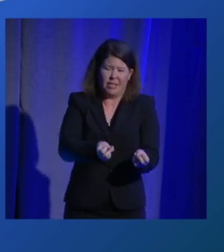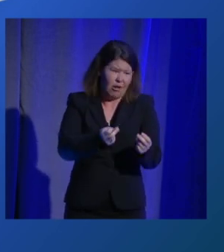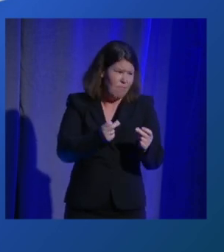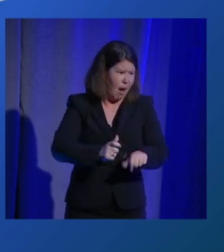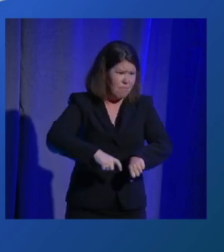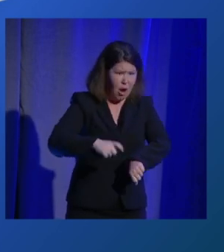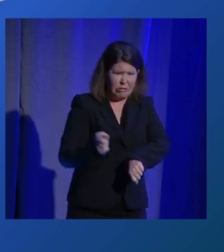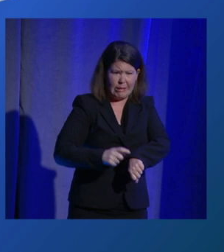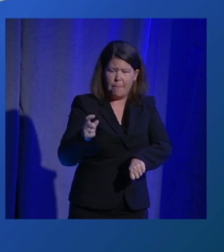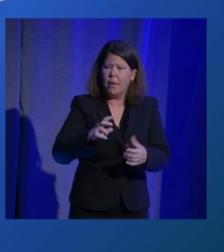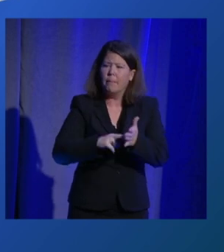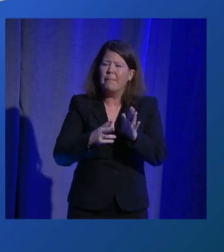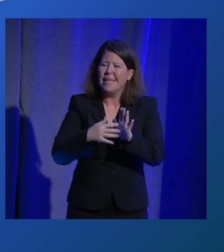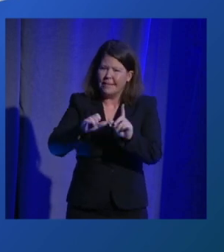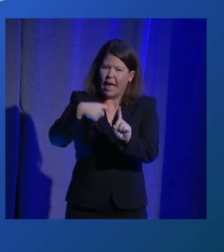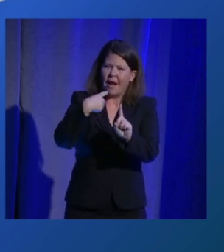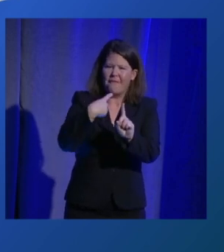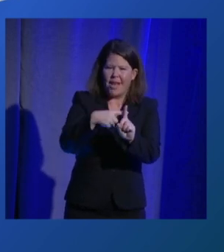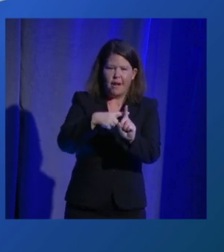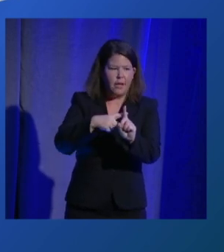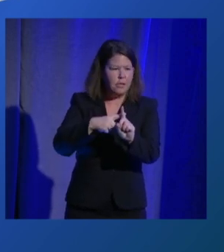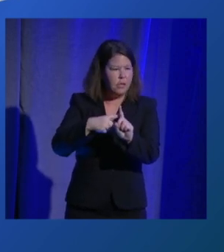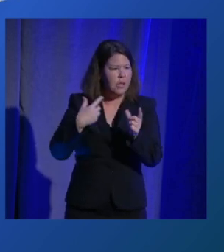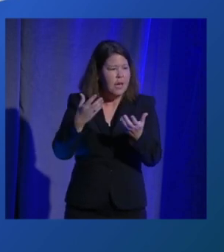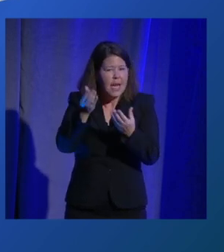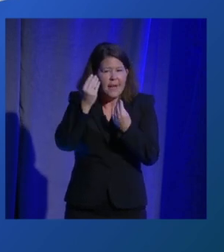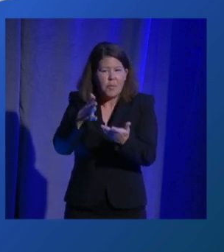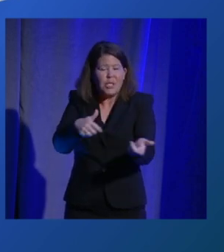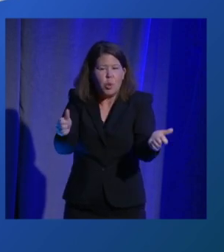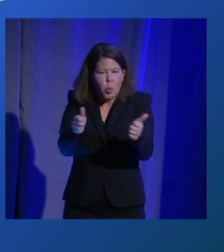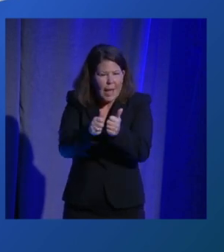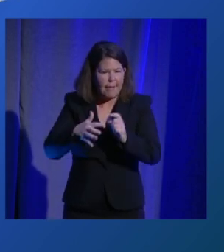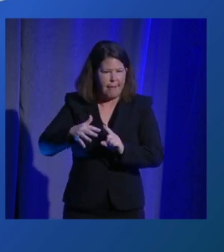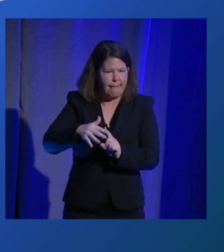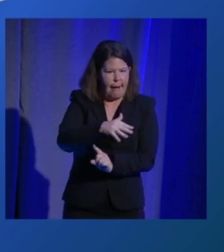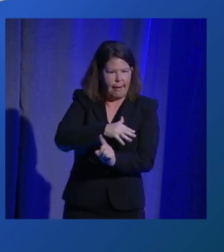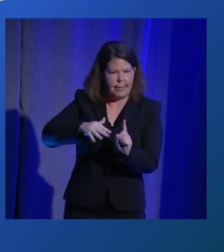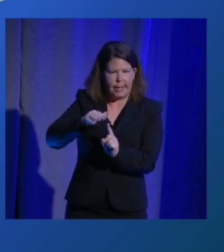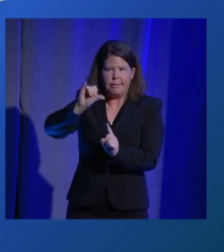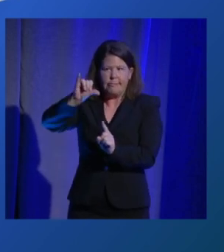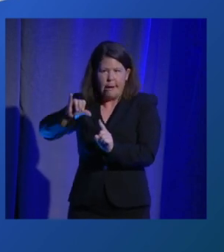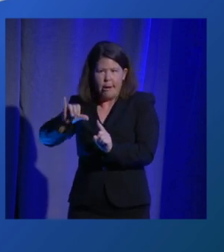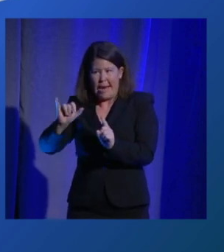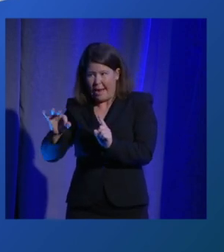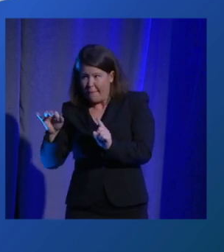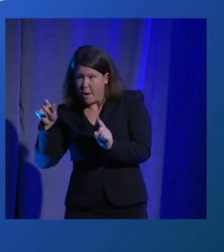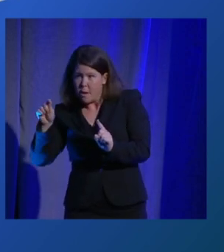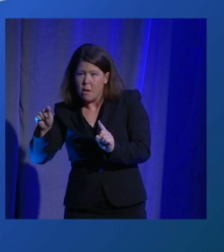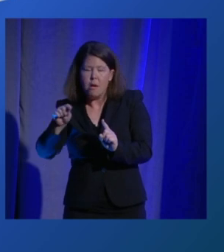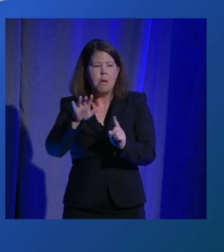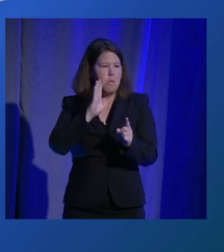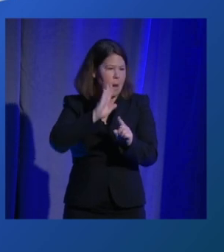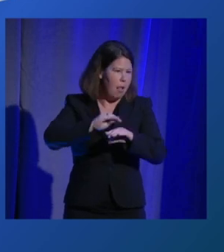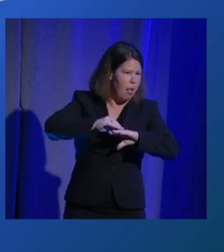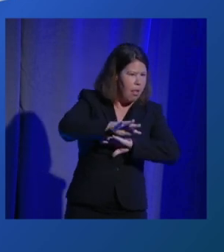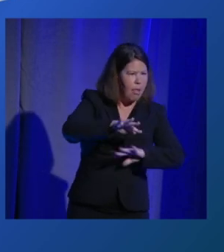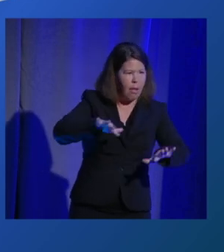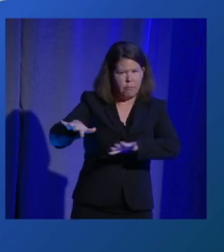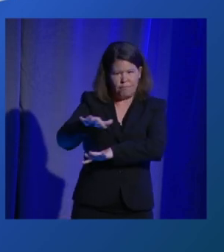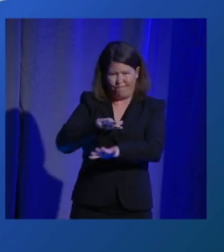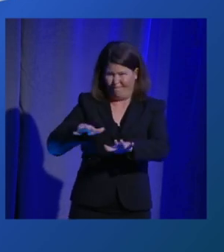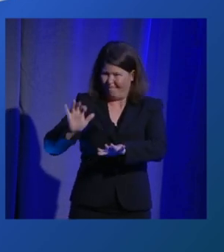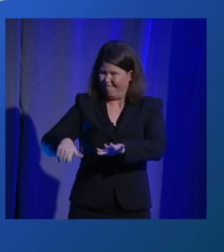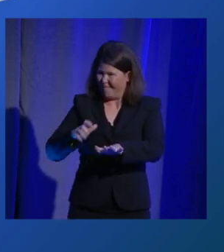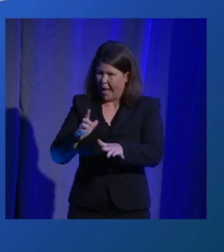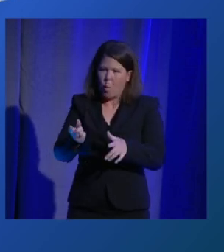advantage and information in context allows us to use our one thing that we have over the machine and